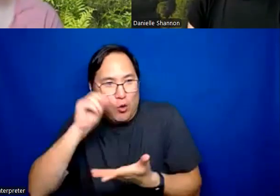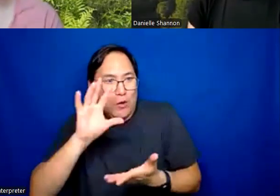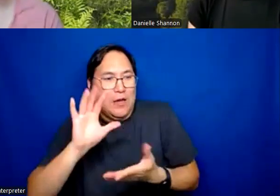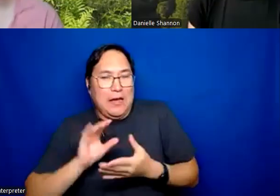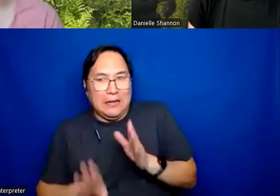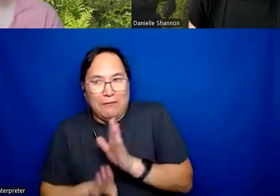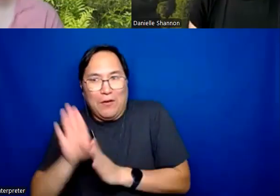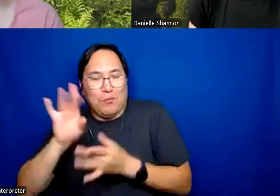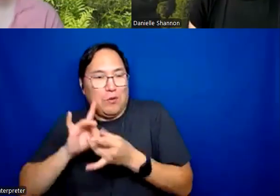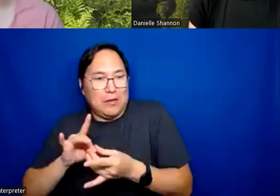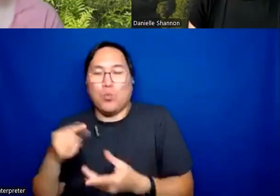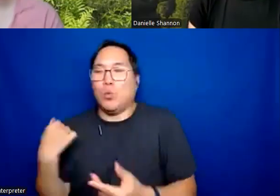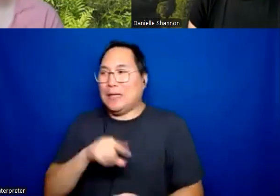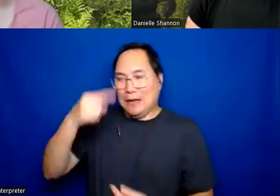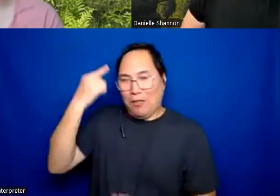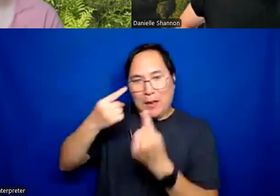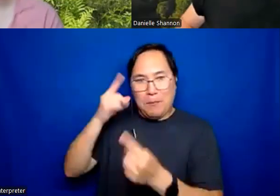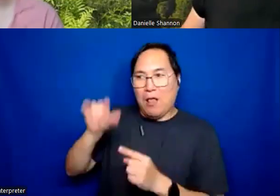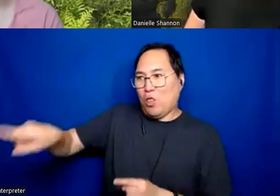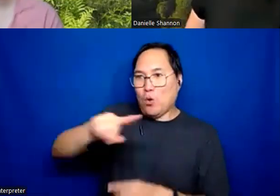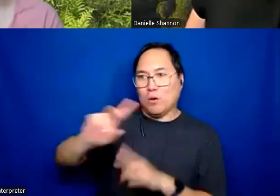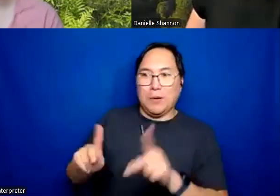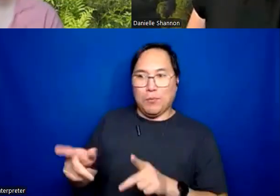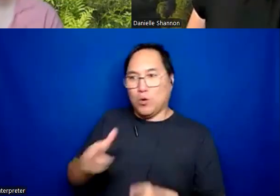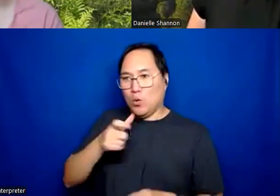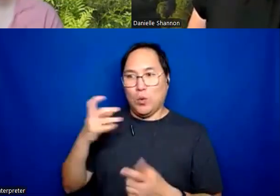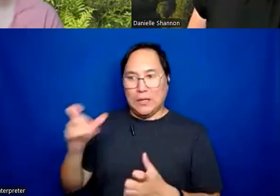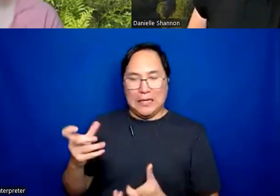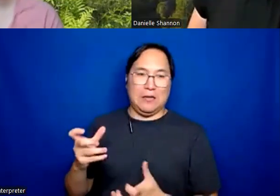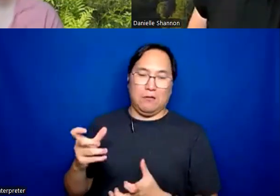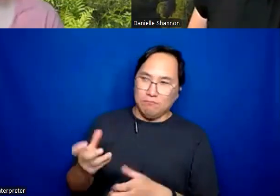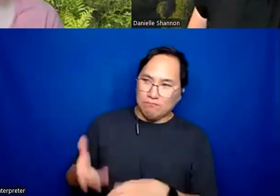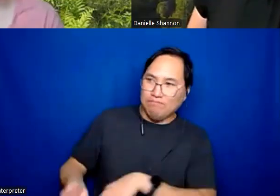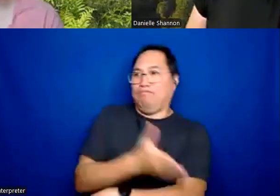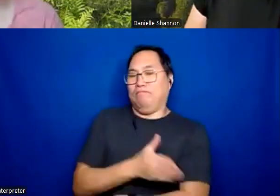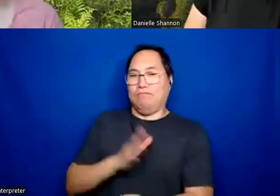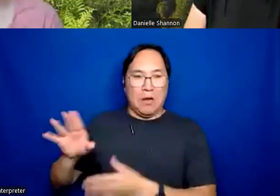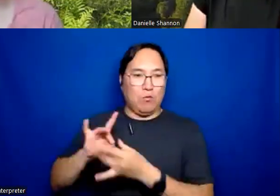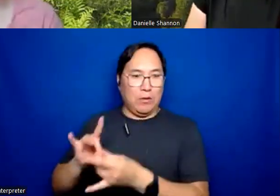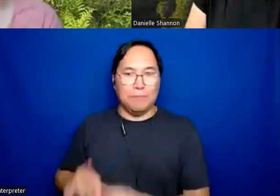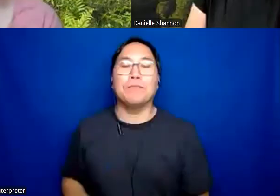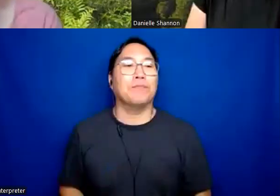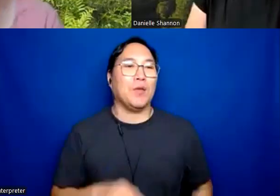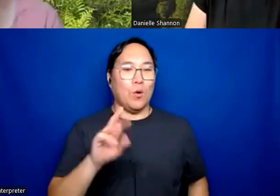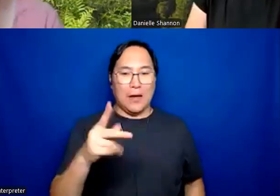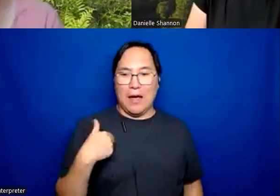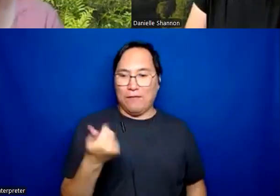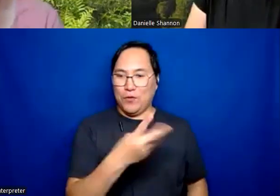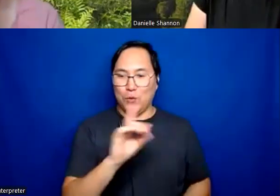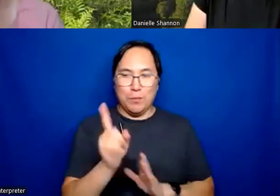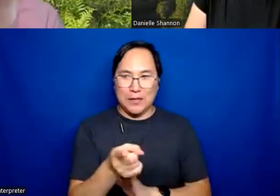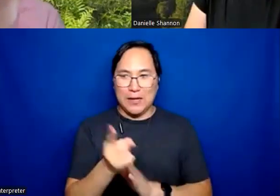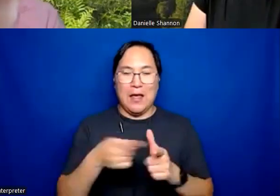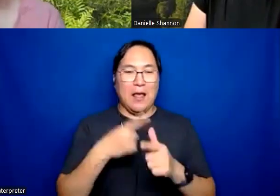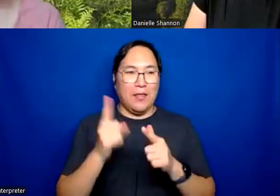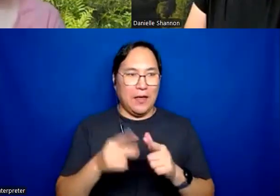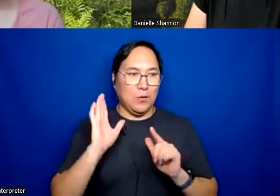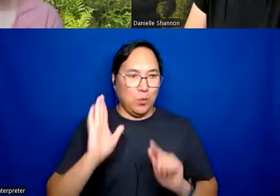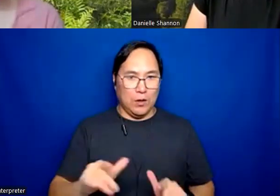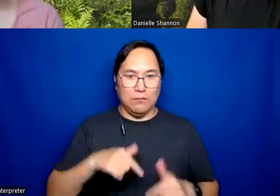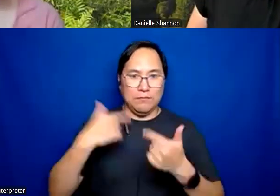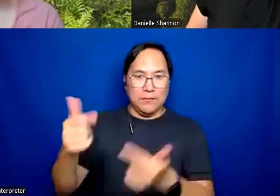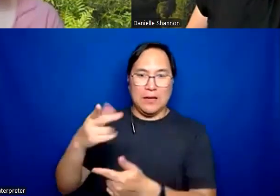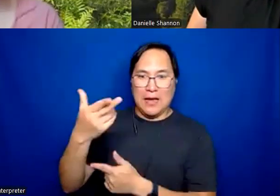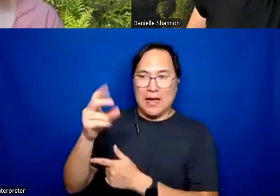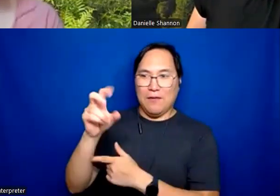that's something we really want to be thinking about. Thanks for that, Alison. So we just have a couple minutes left before we turn it over to Haven to pull